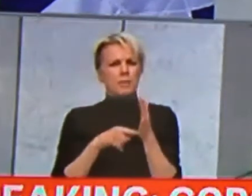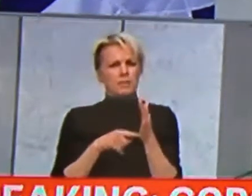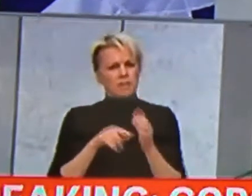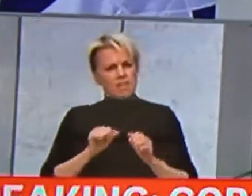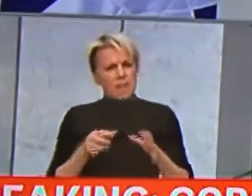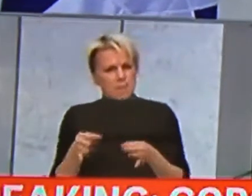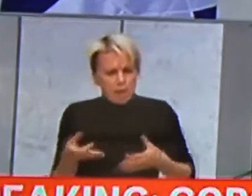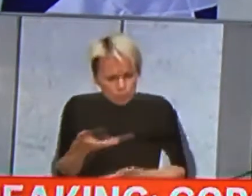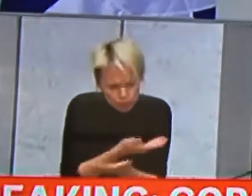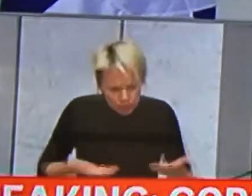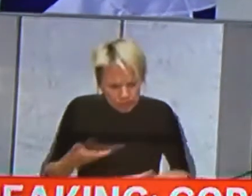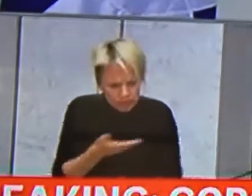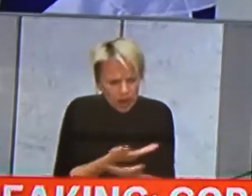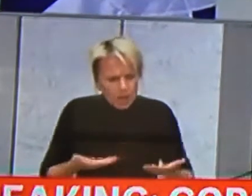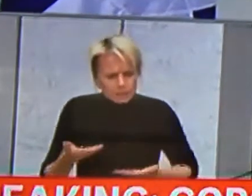for